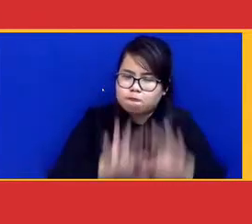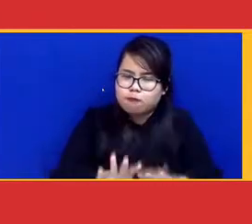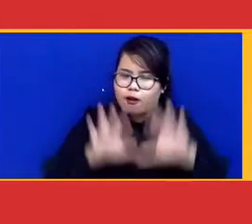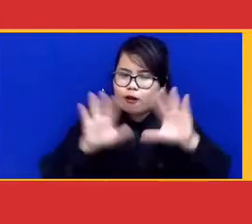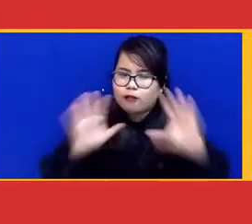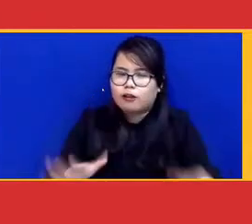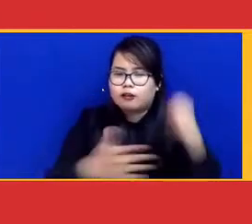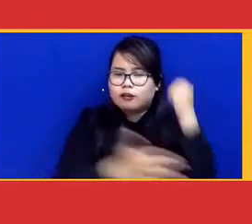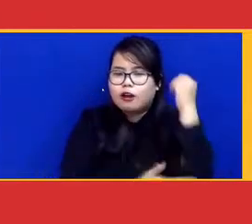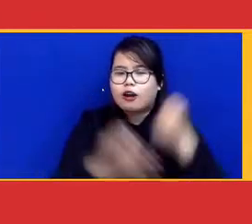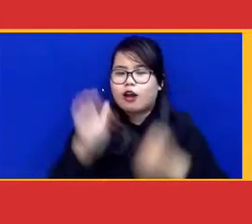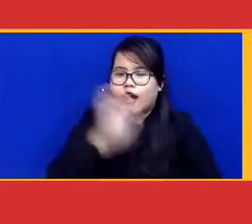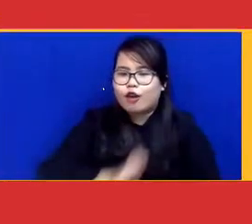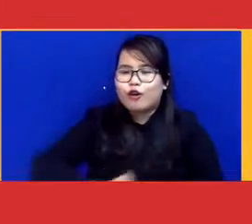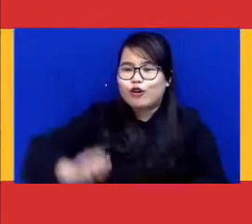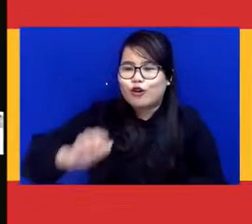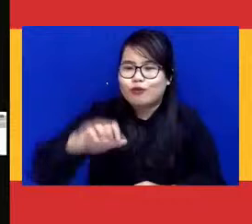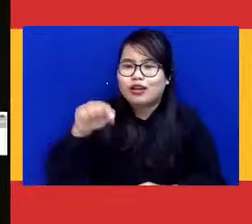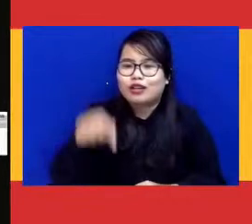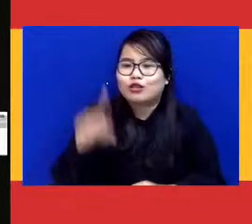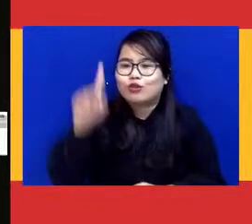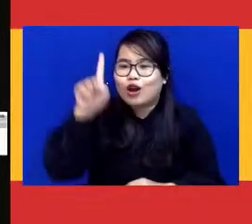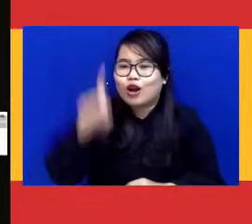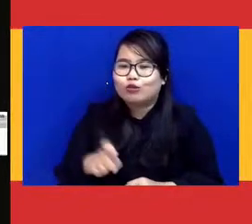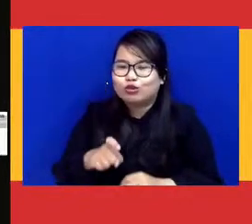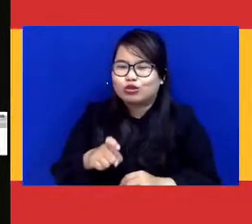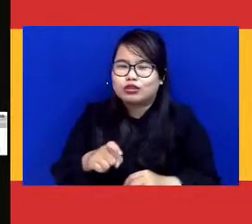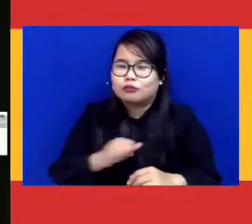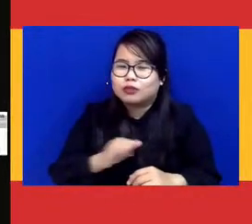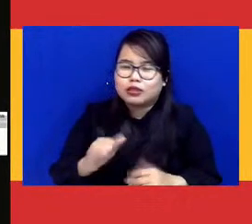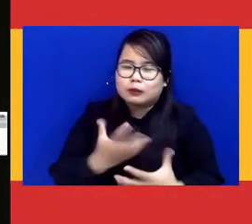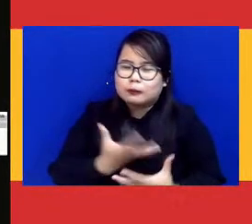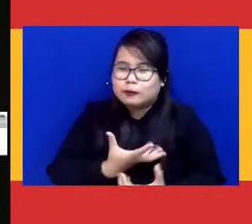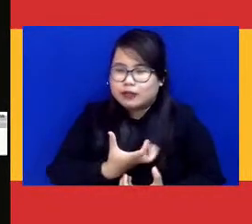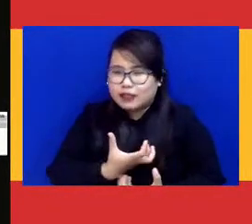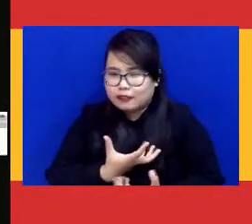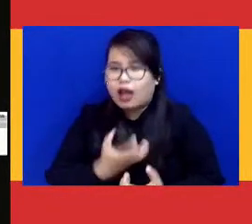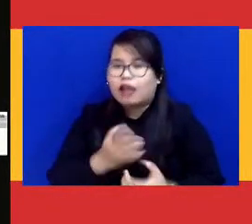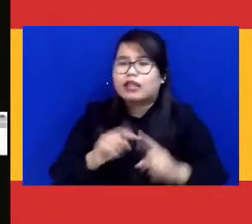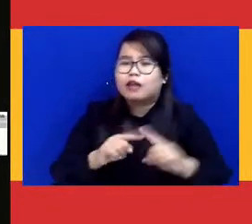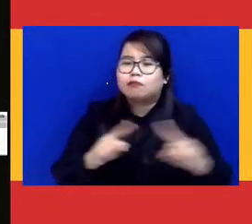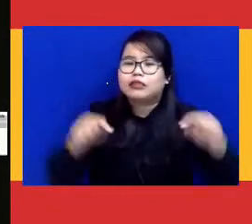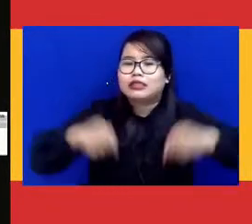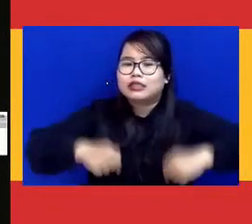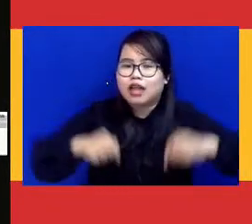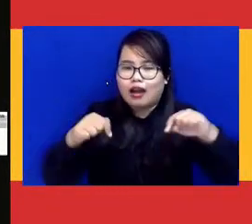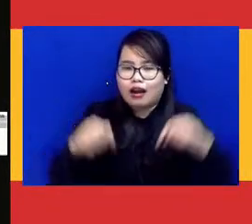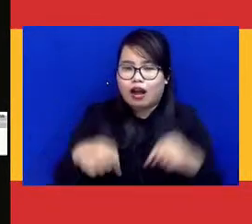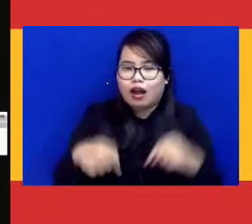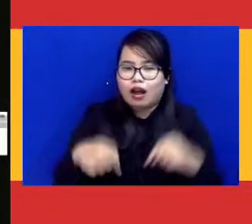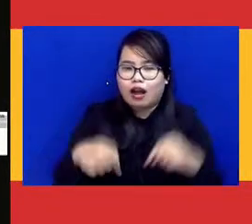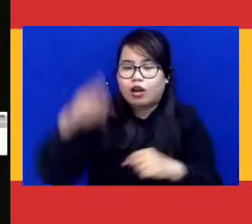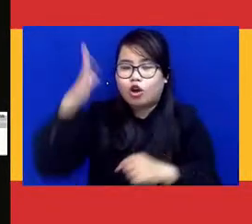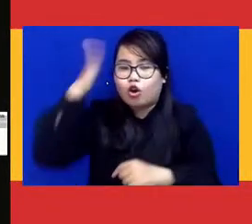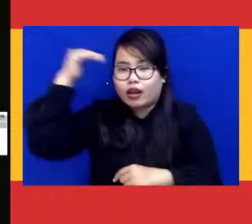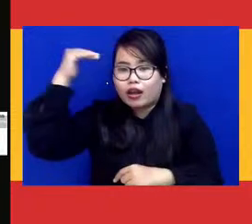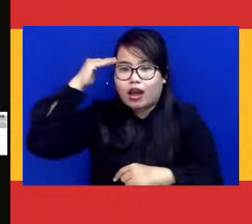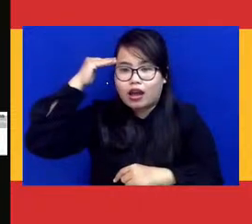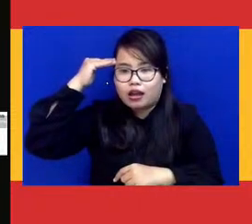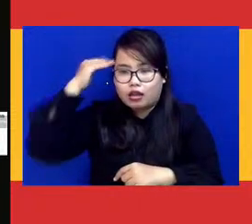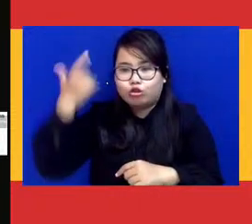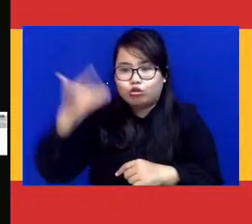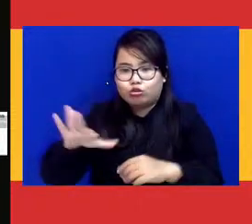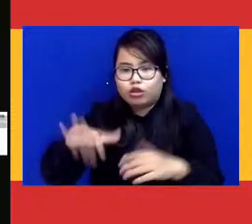So Korea now surpassed the rank of Italy and